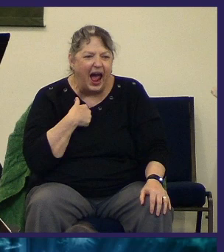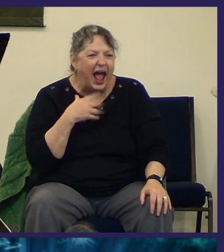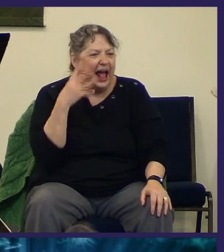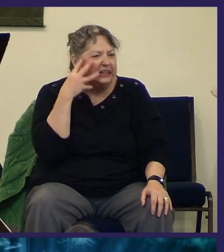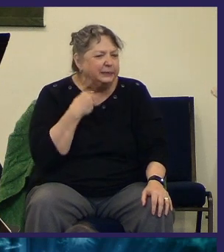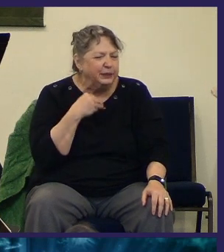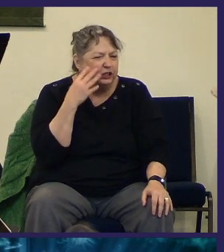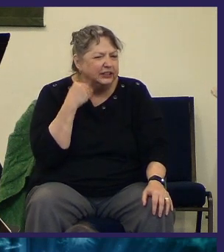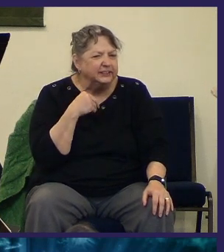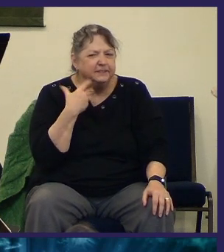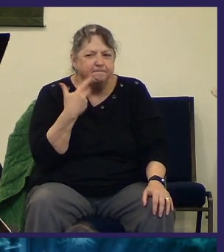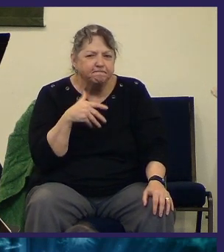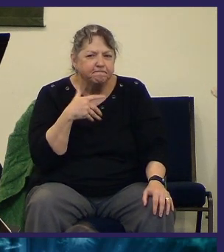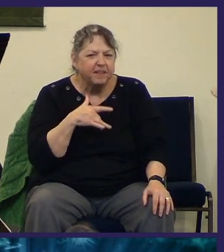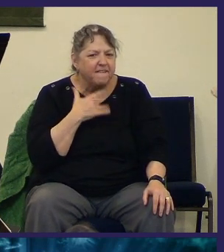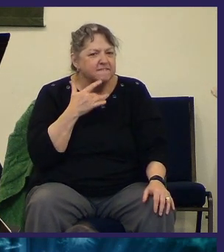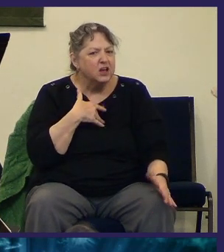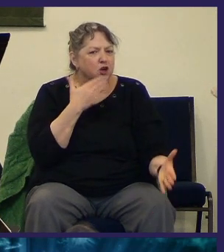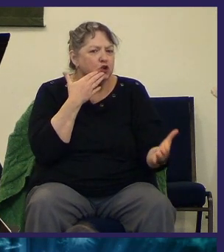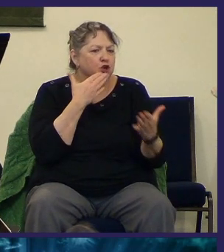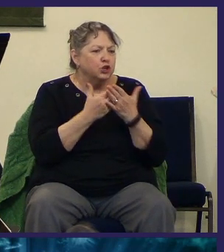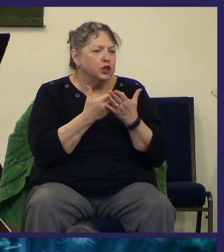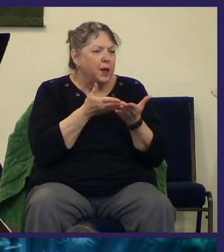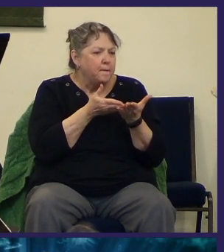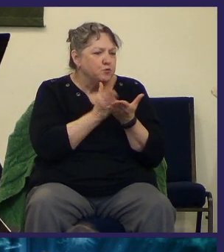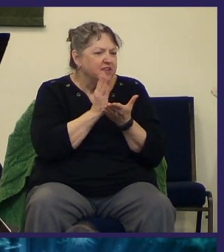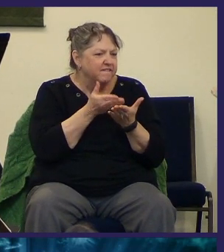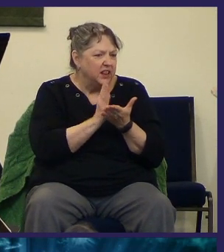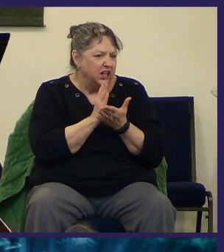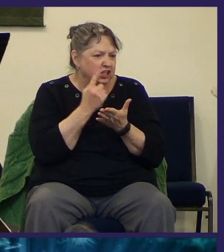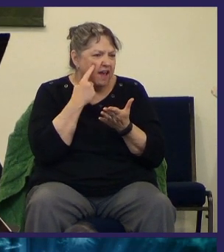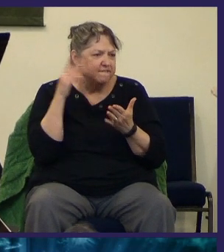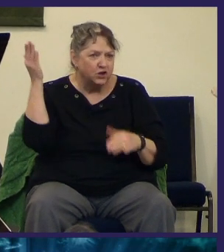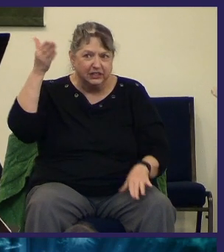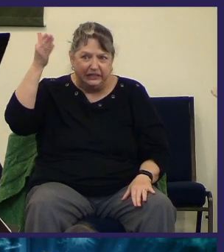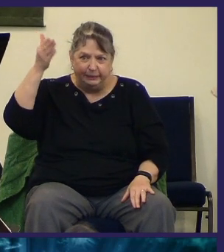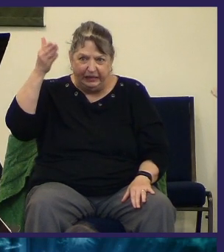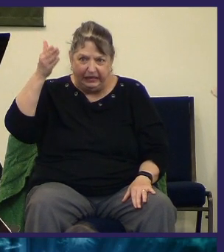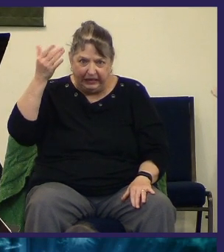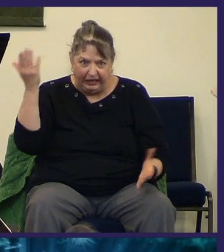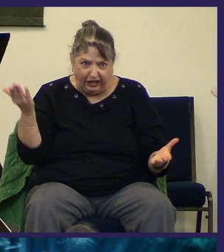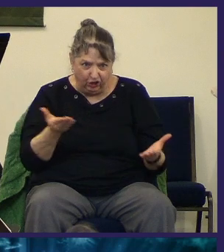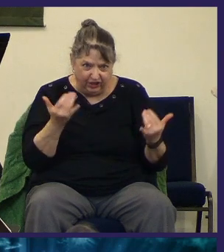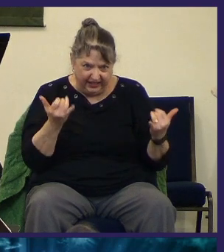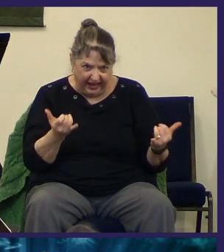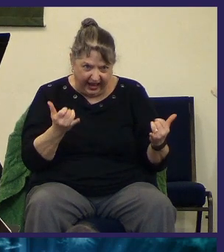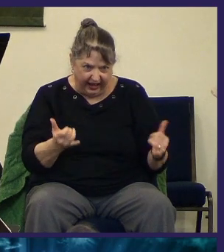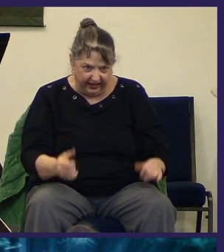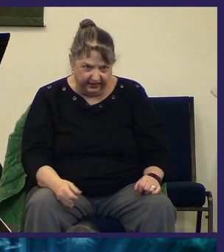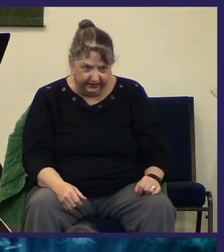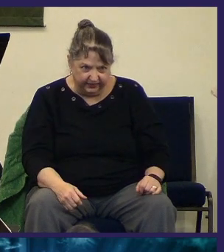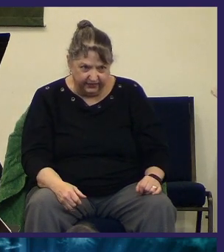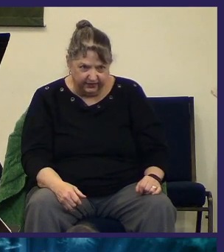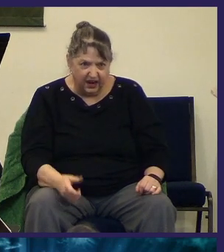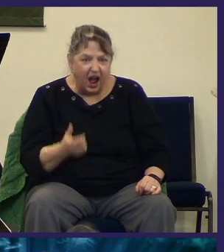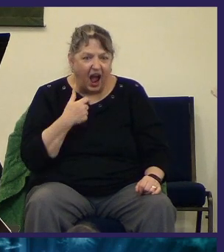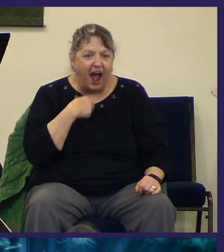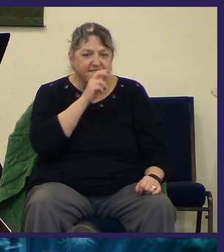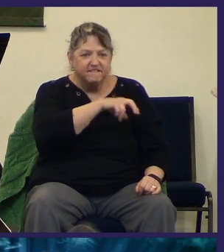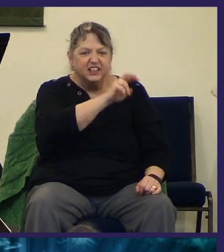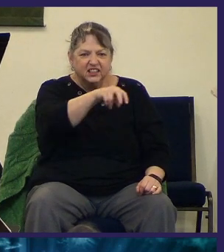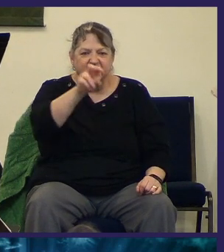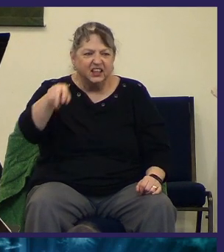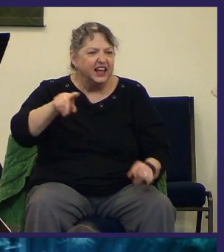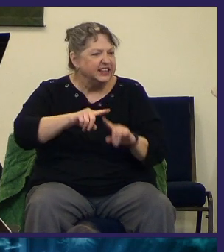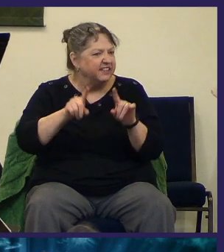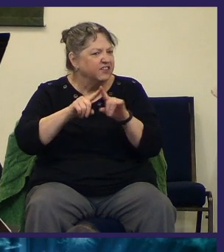privilege to come here and speak i don't take it lightly each time i speak when i go from church to church and